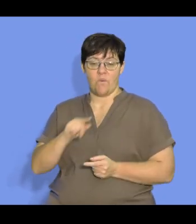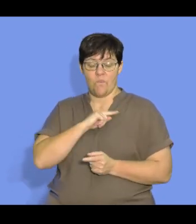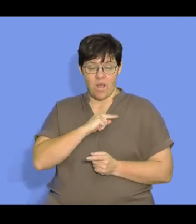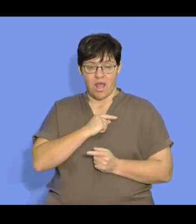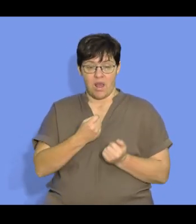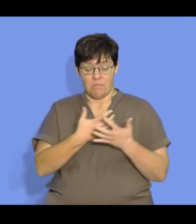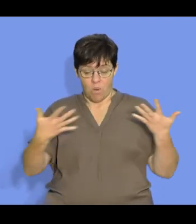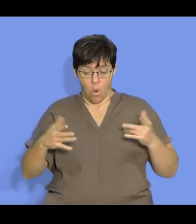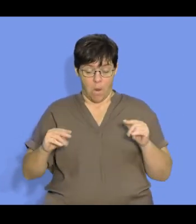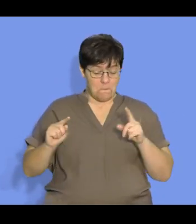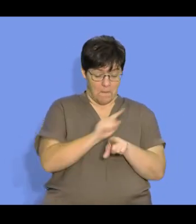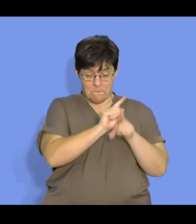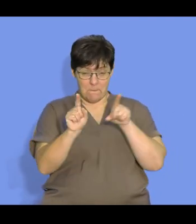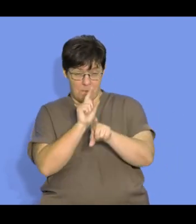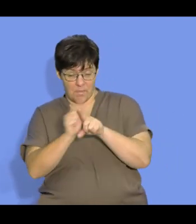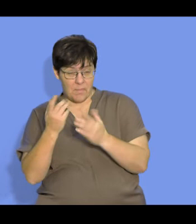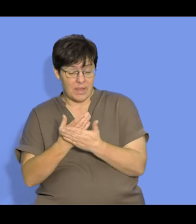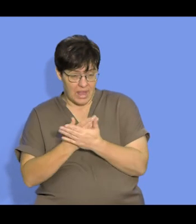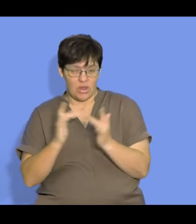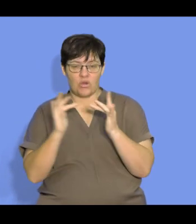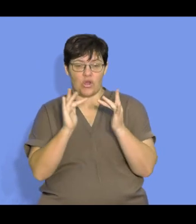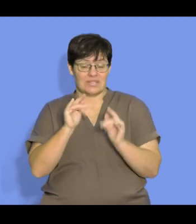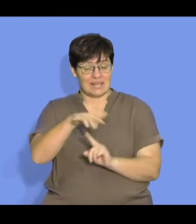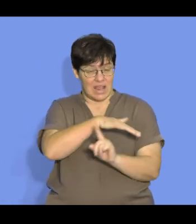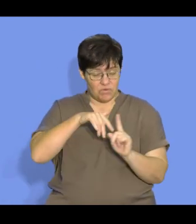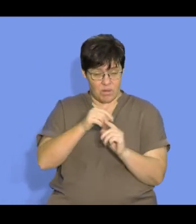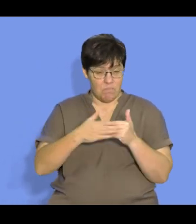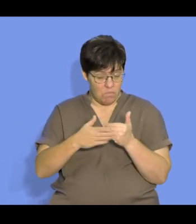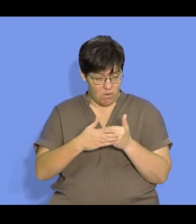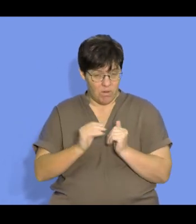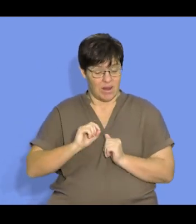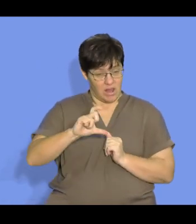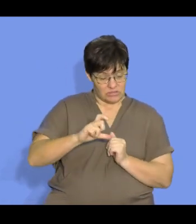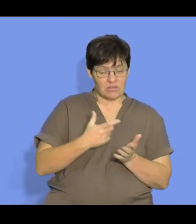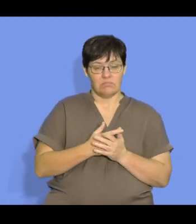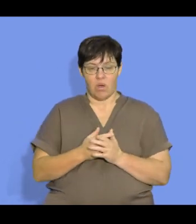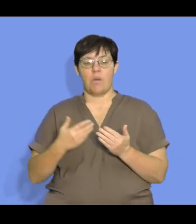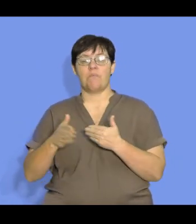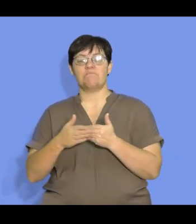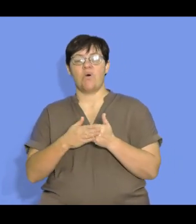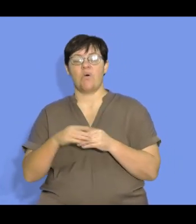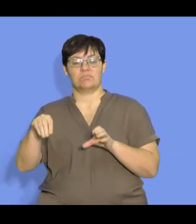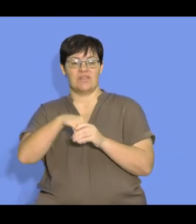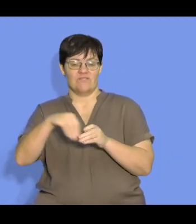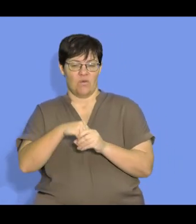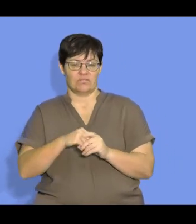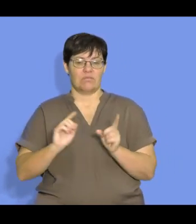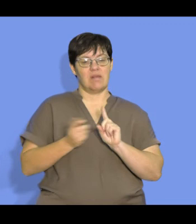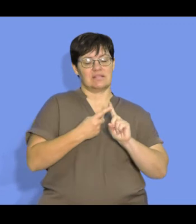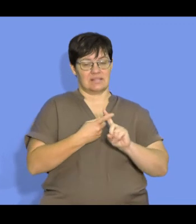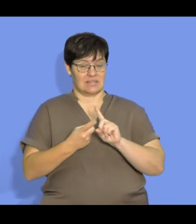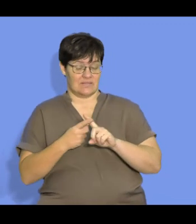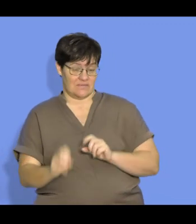surface area, this is the contact area, the more particles are involved in the collision.